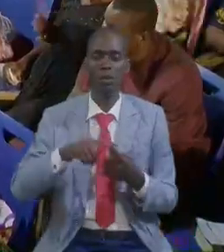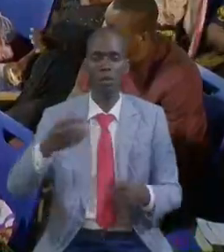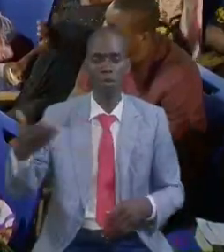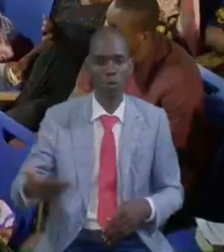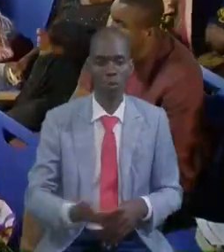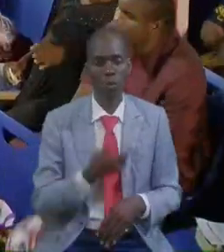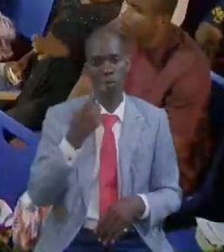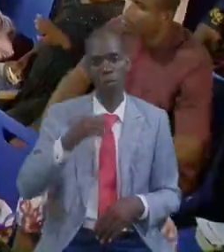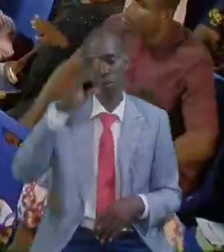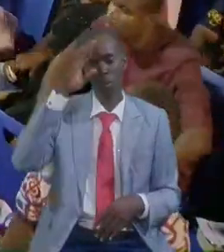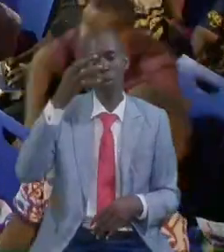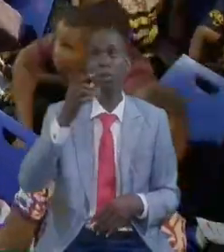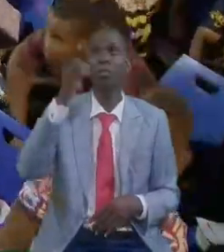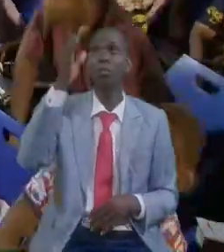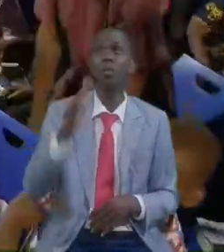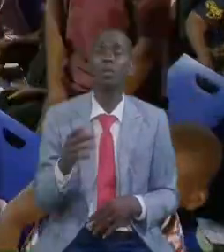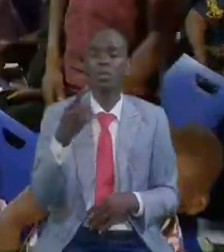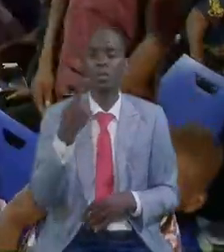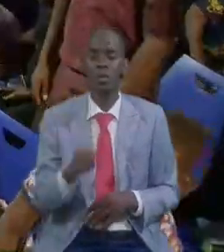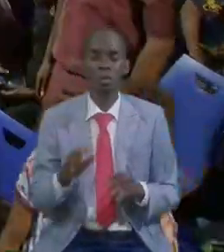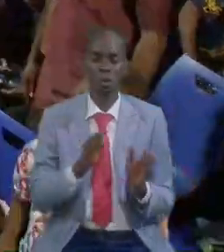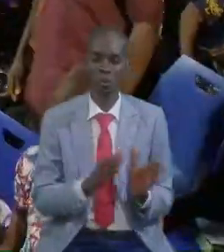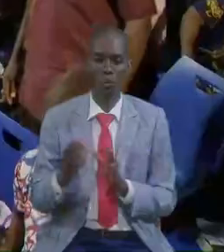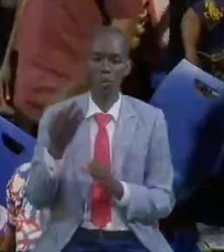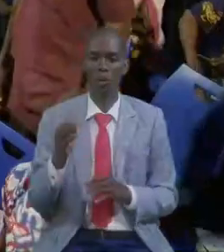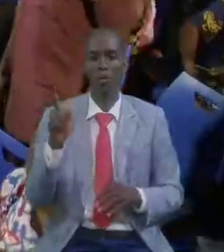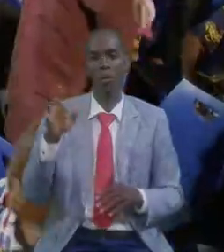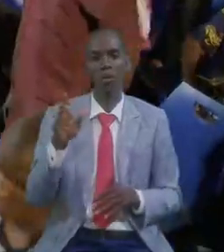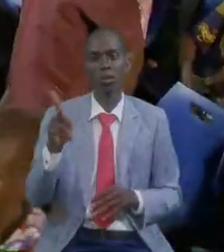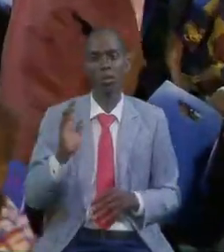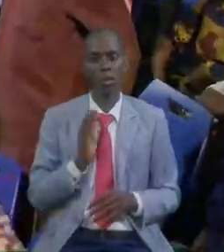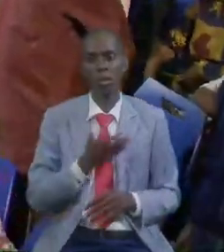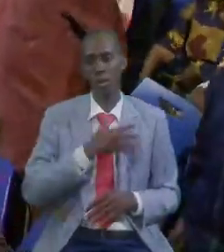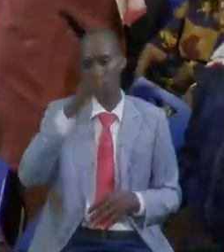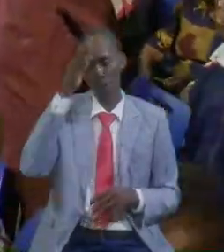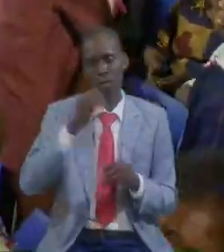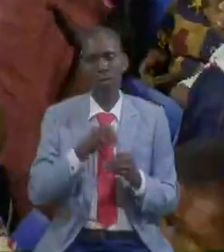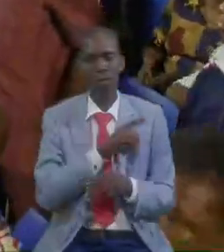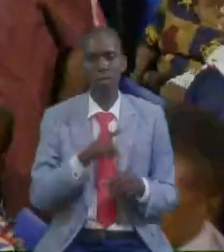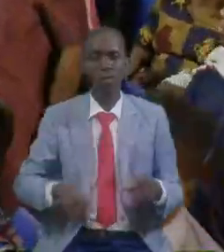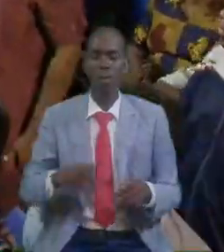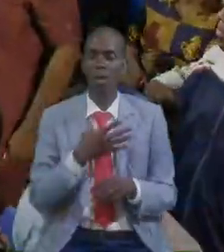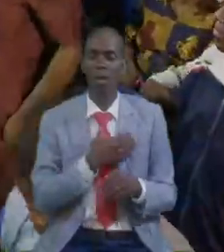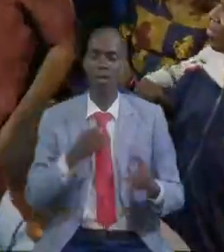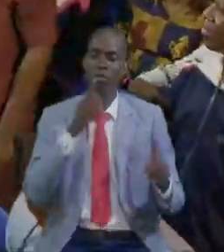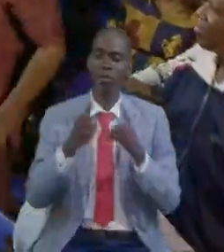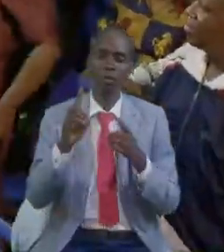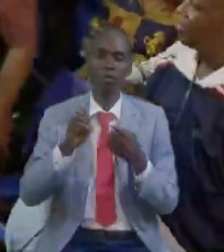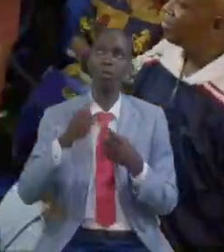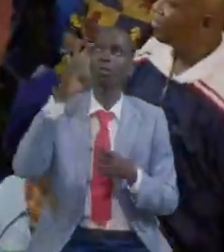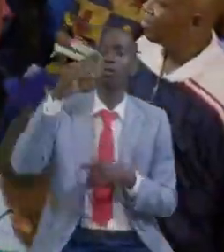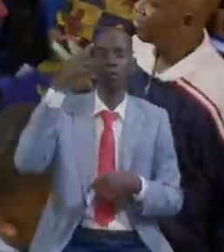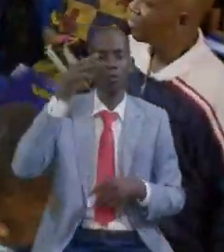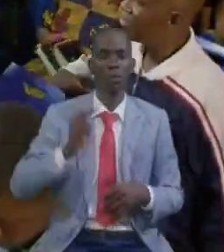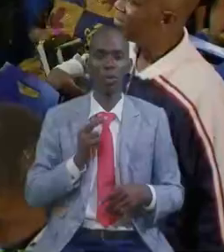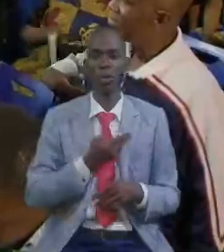of God, the covenant of GCK, our Father in the Lord, who will stand in the gap and talk to God on our behalf, and there will be a transfer